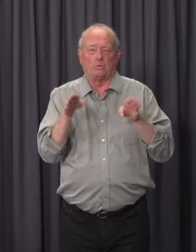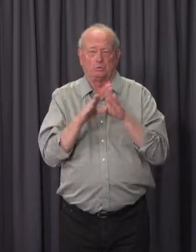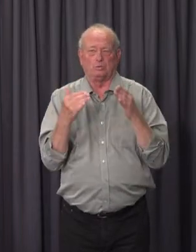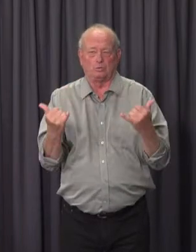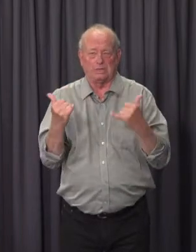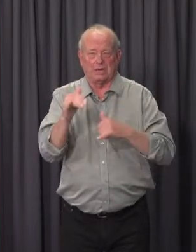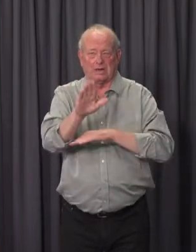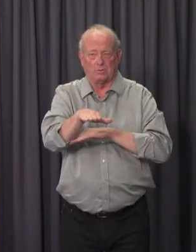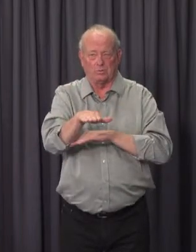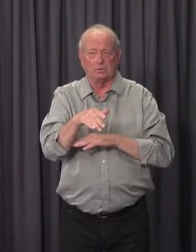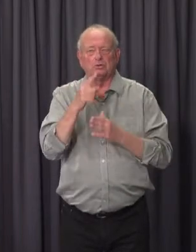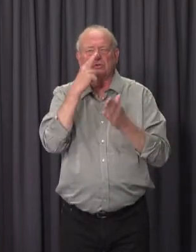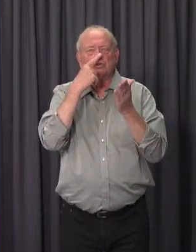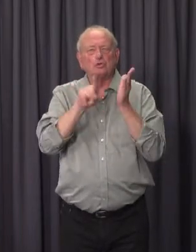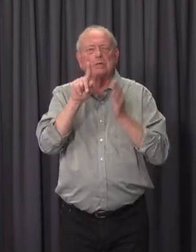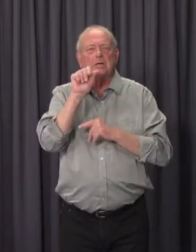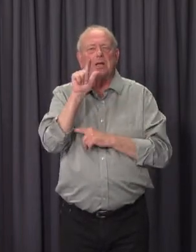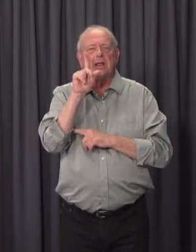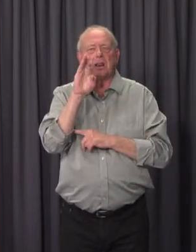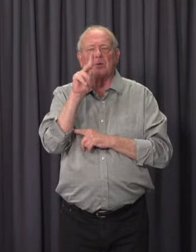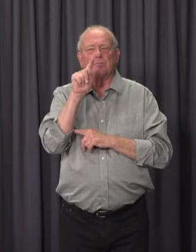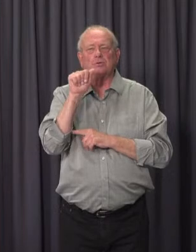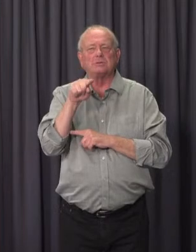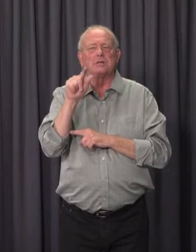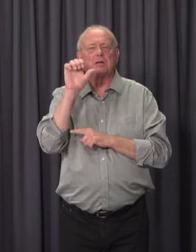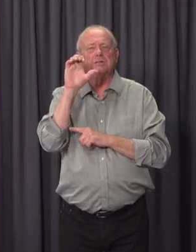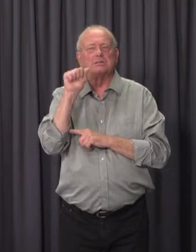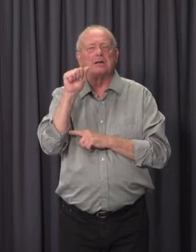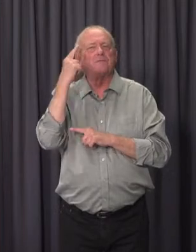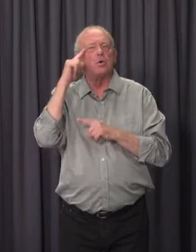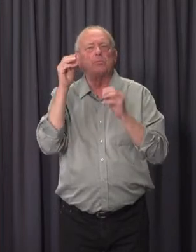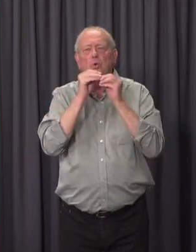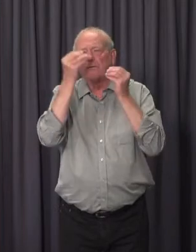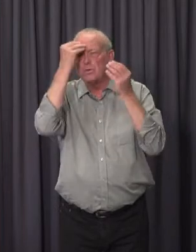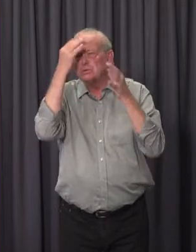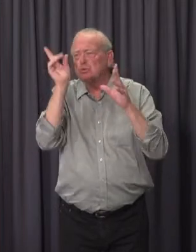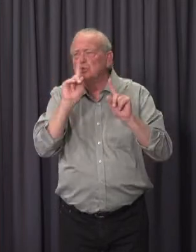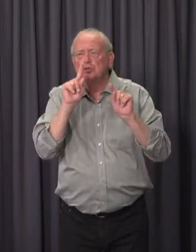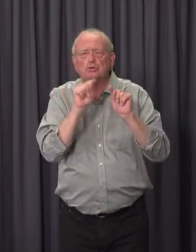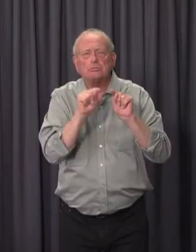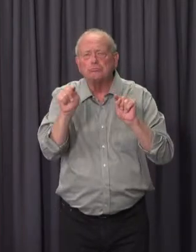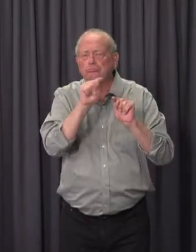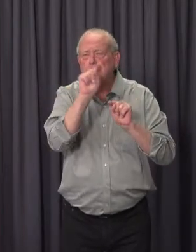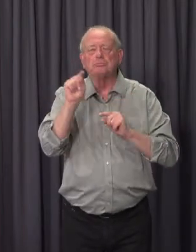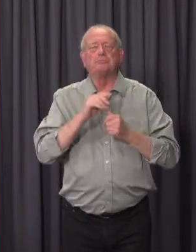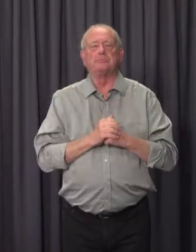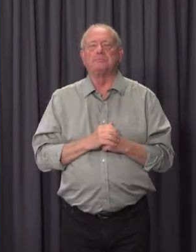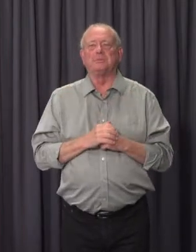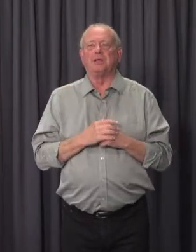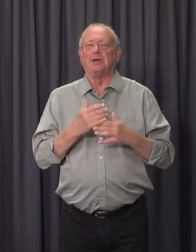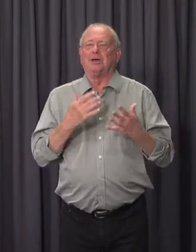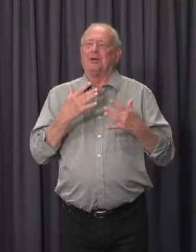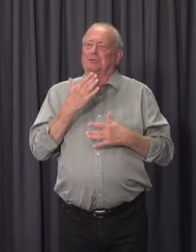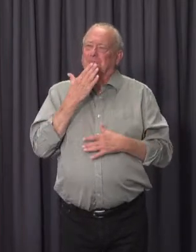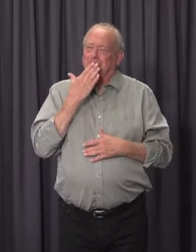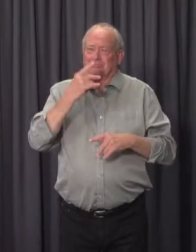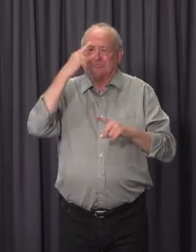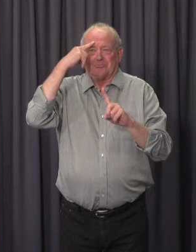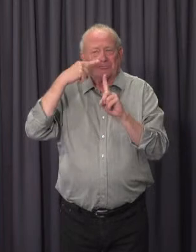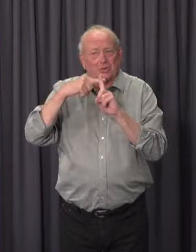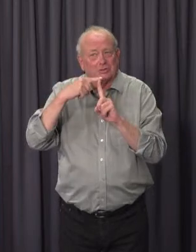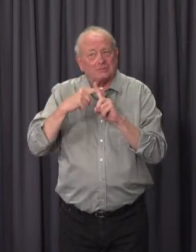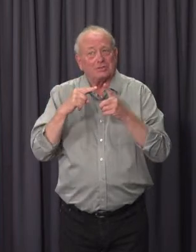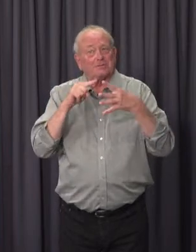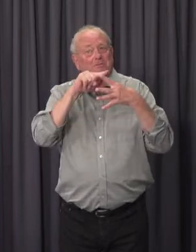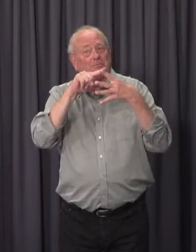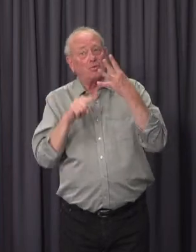alberta.ca/emergency. It is encouraging to see that the residents of Ochese First Nation, Swan Hills, Fox Creek, and Little